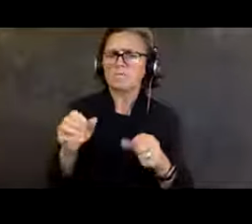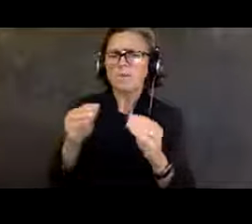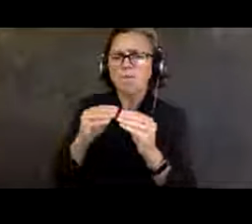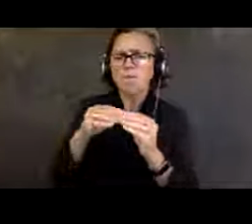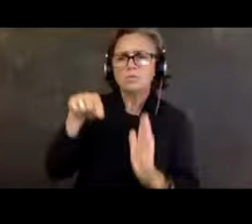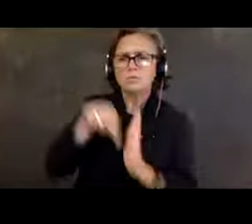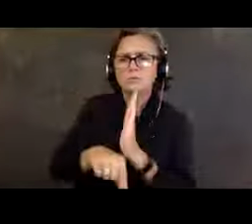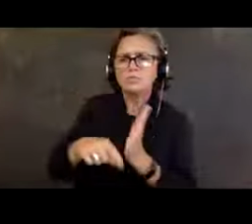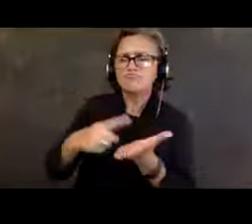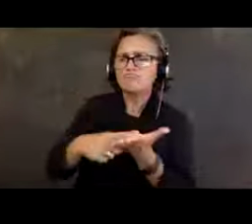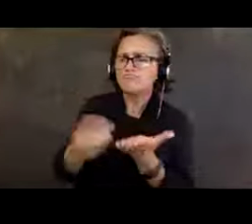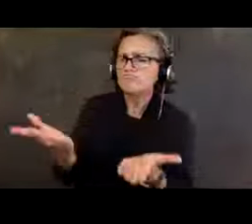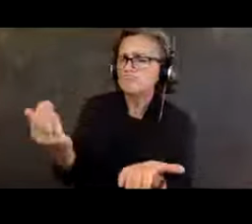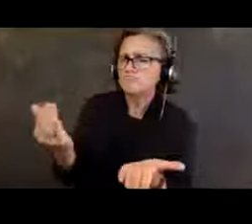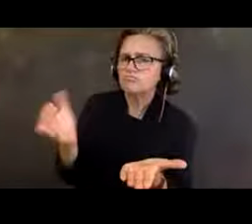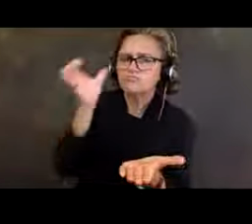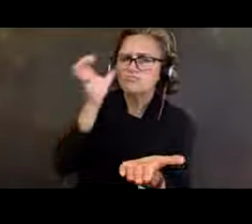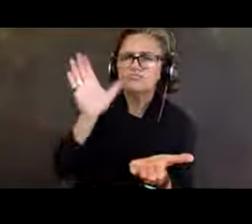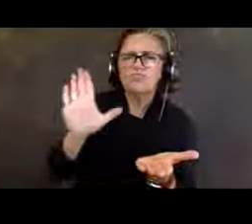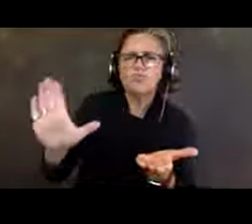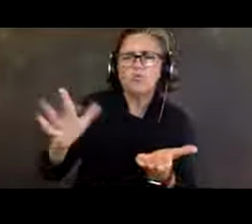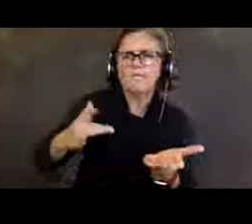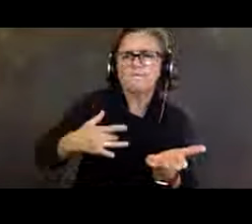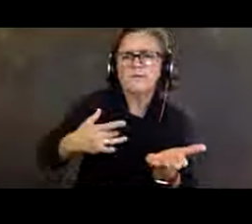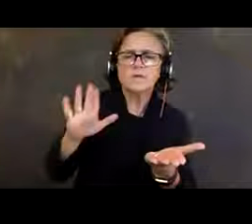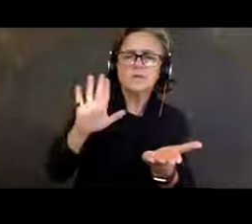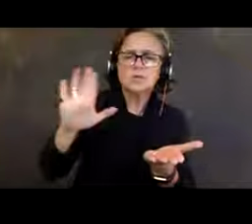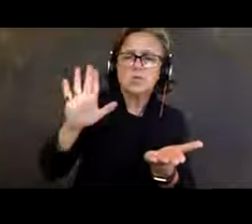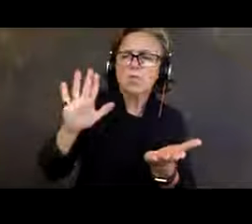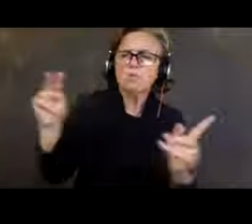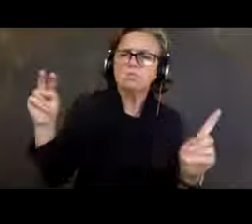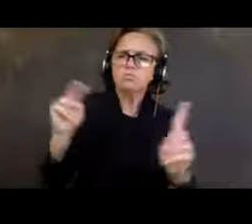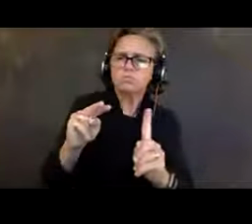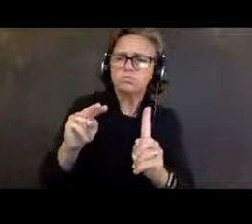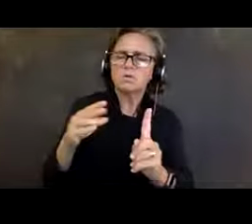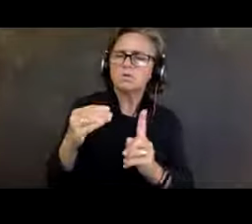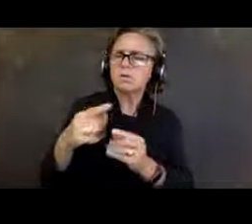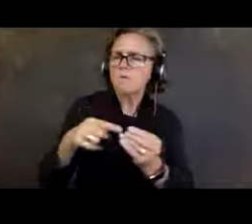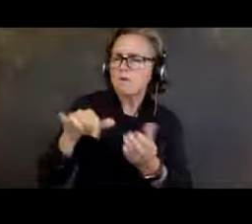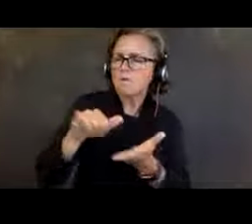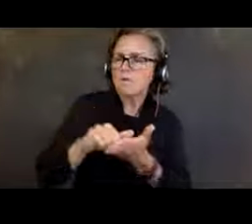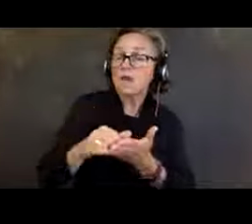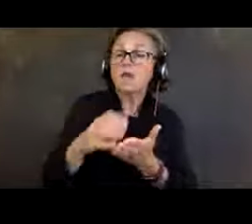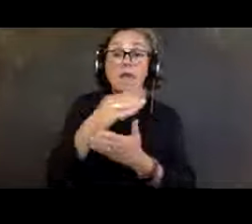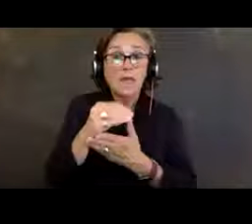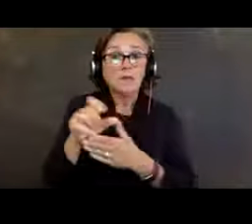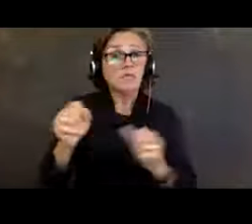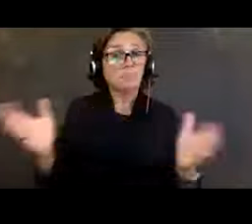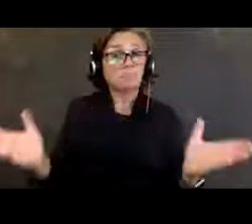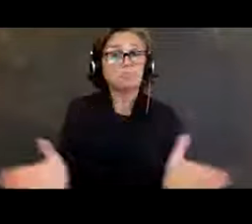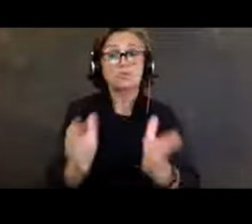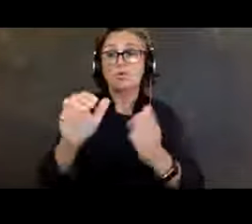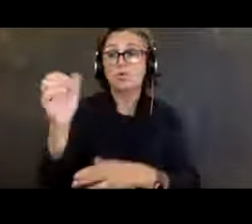them how they're feeling and how they're thinking about these topics. And also it's a great way to encourage activism.